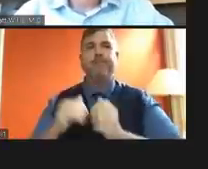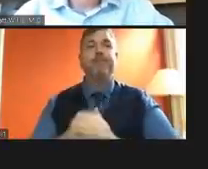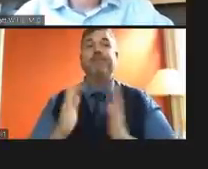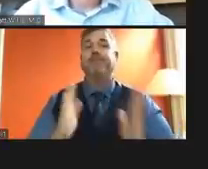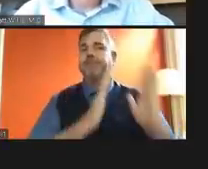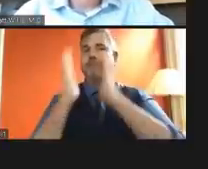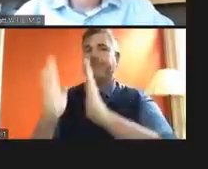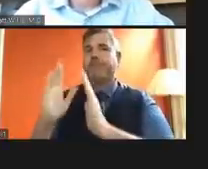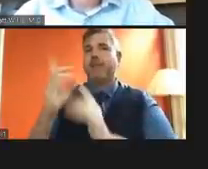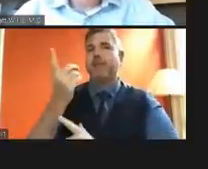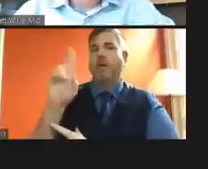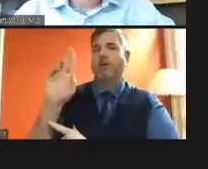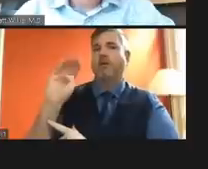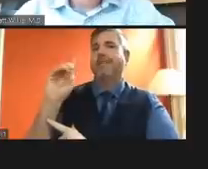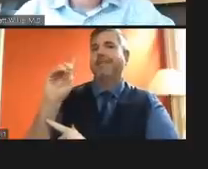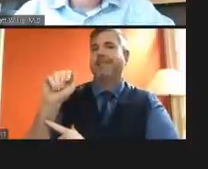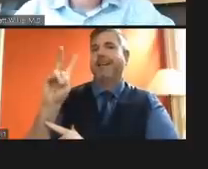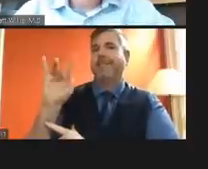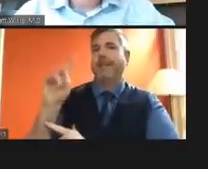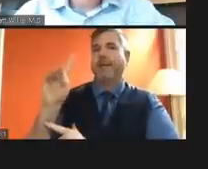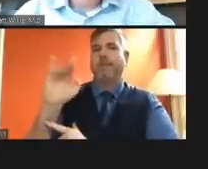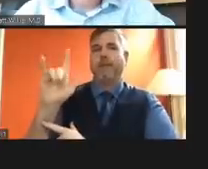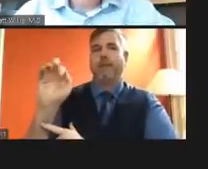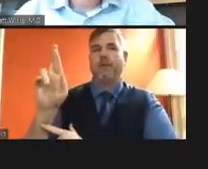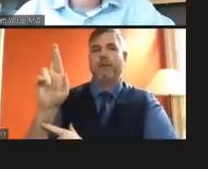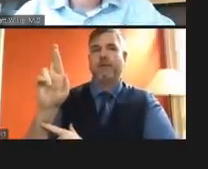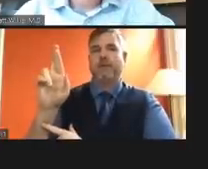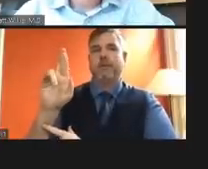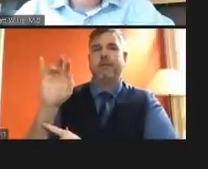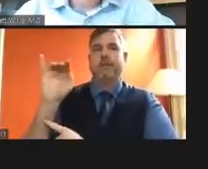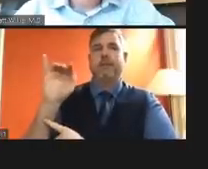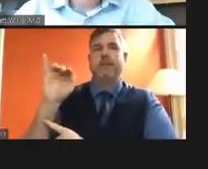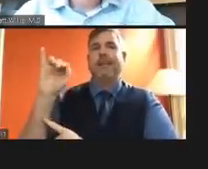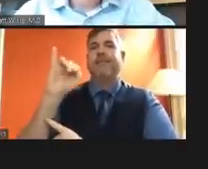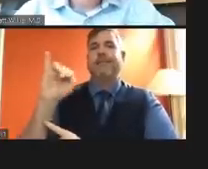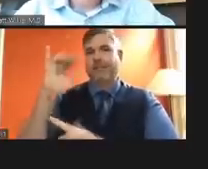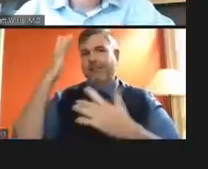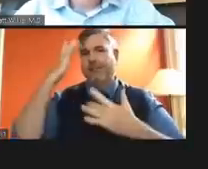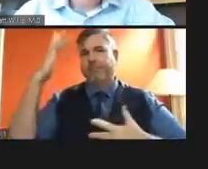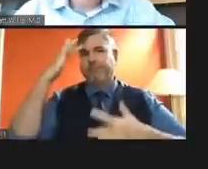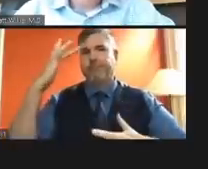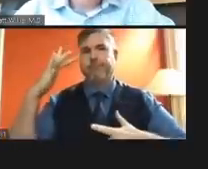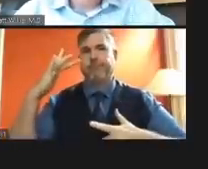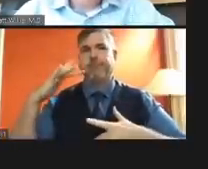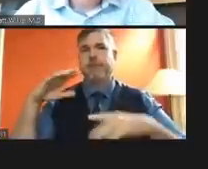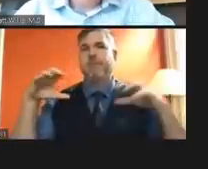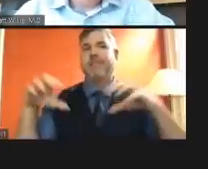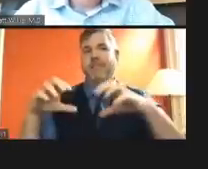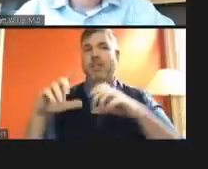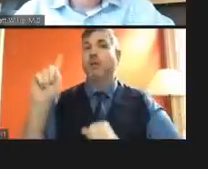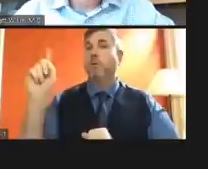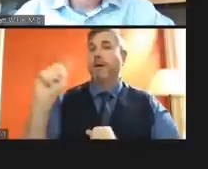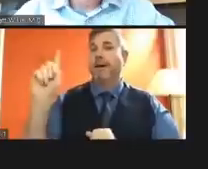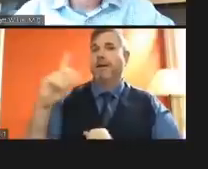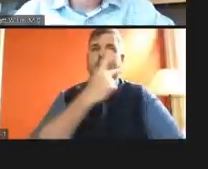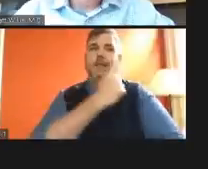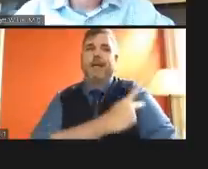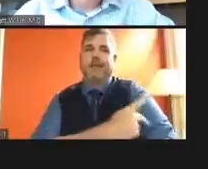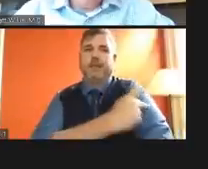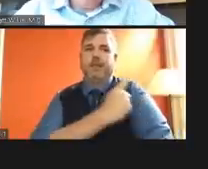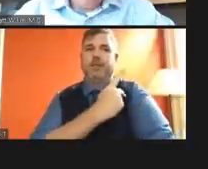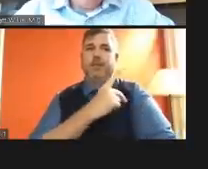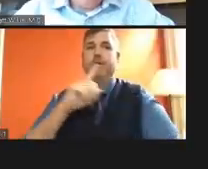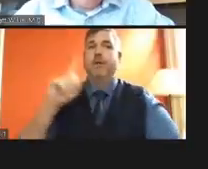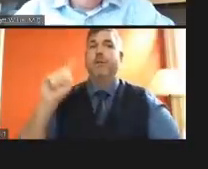disease practitioner at Kaiser Permanente in San Rafael and program lead for Kaiser's Community Readiness